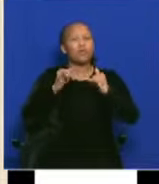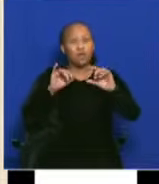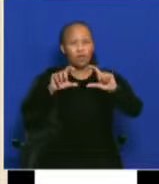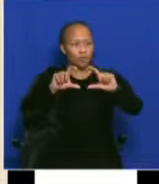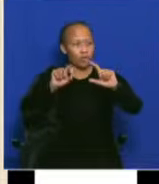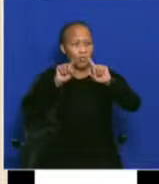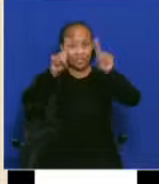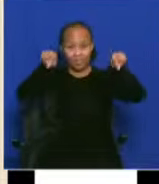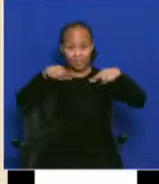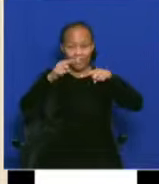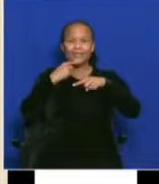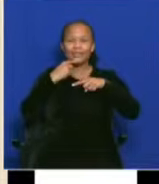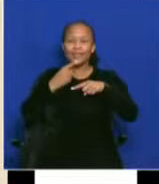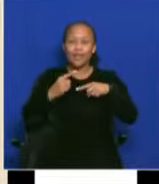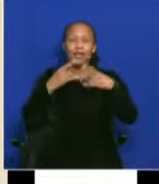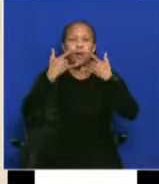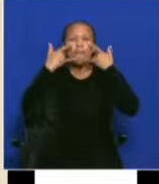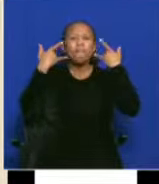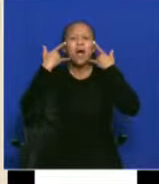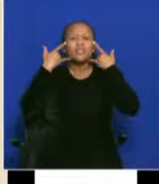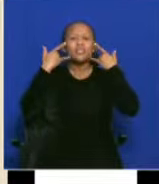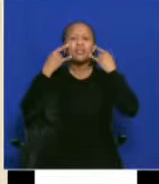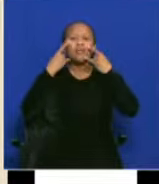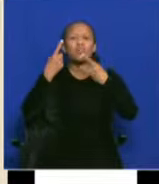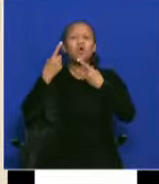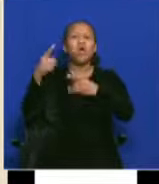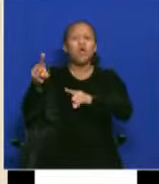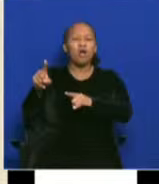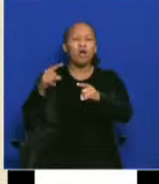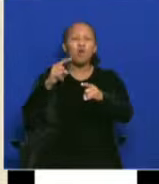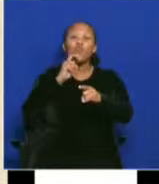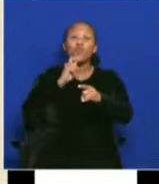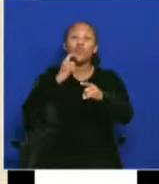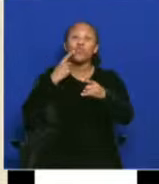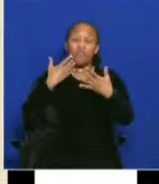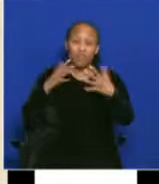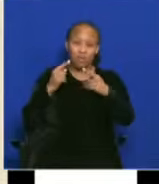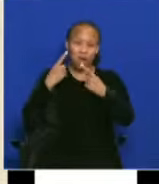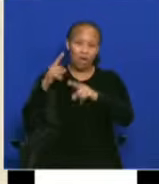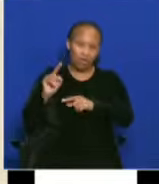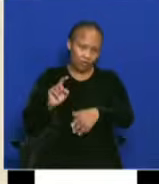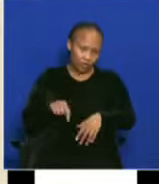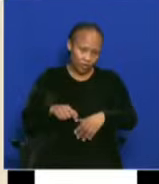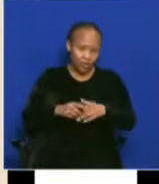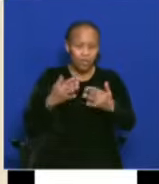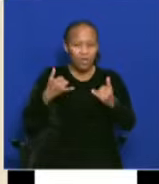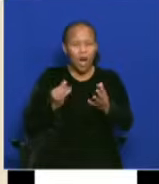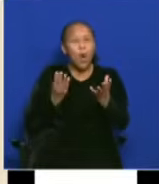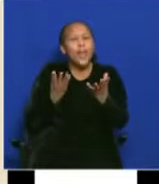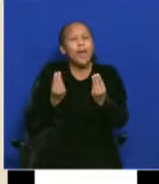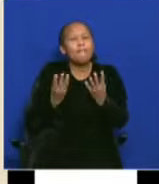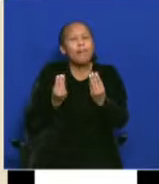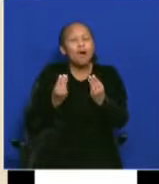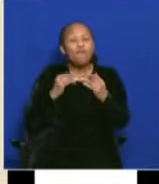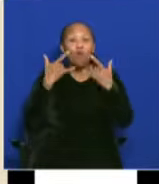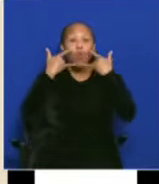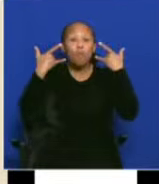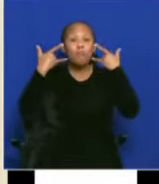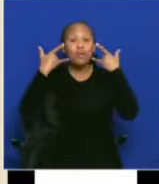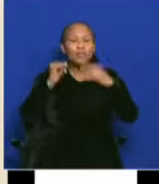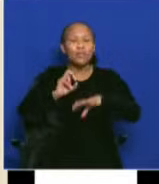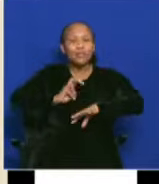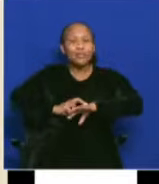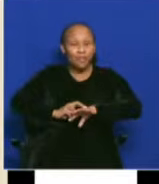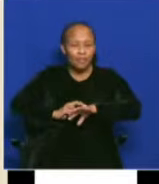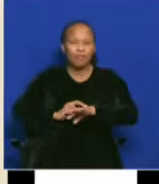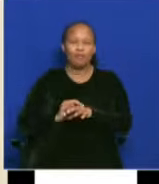And so what it is a picture of a screen detailing the number of masks required by different